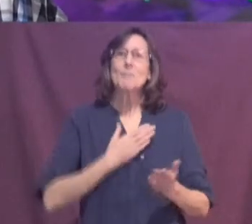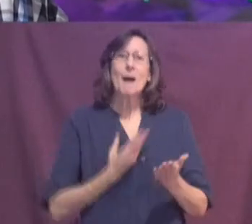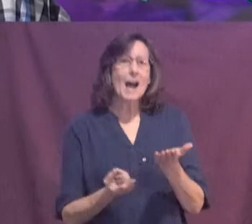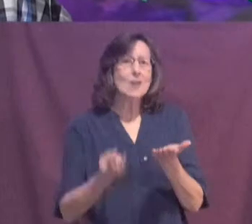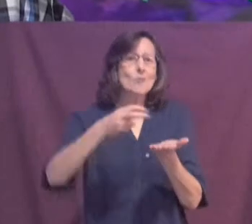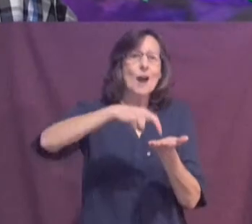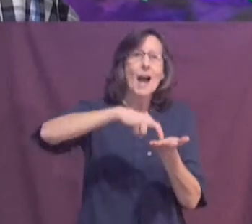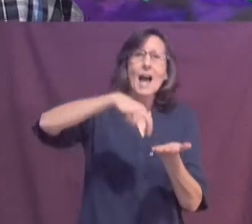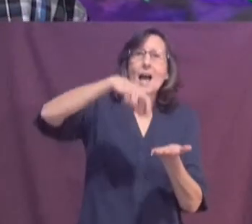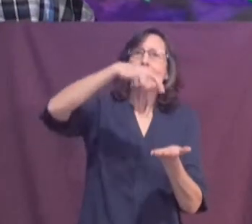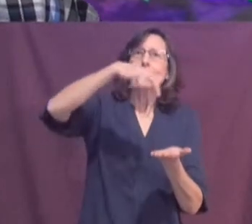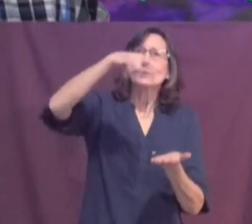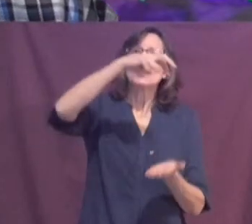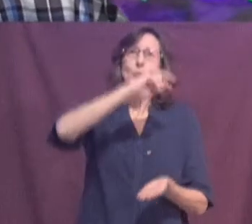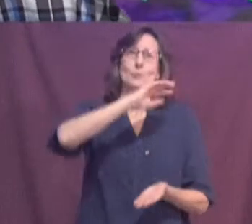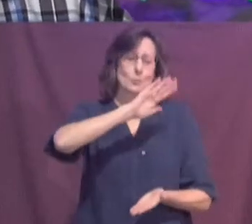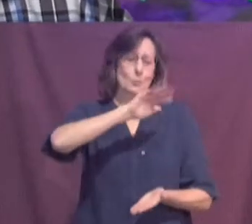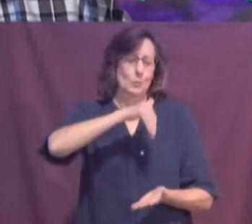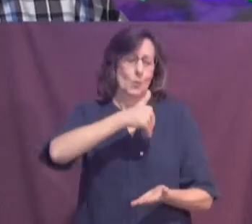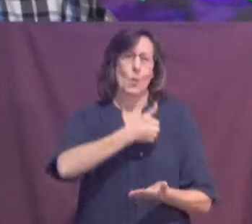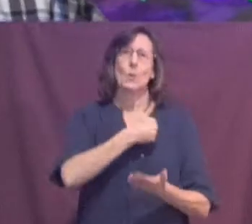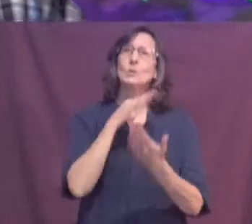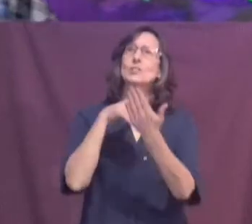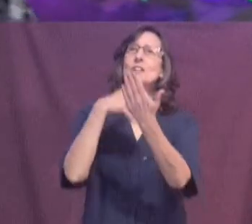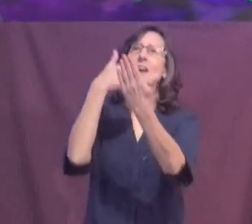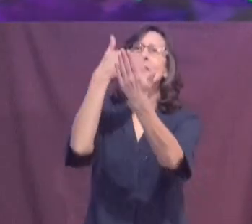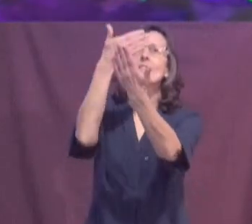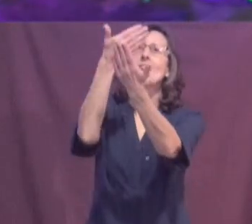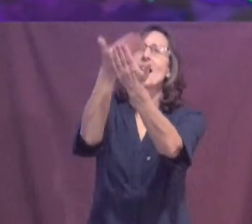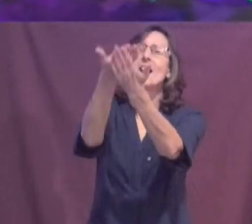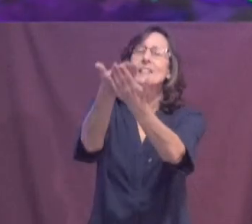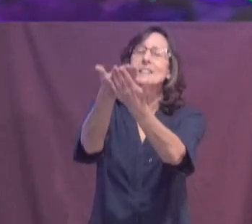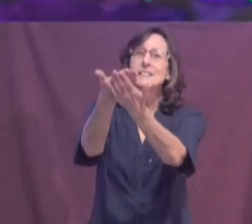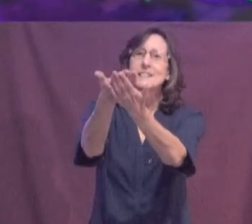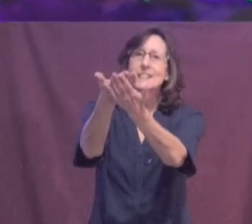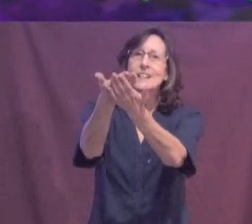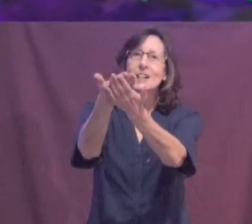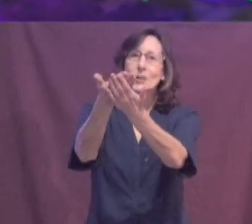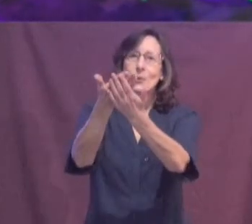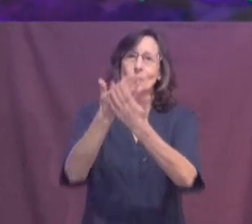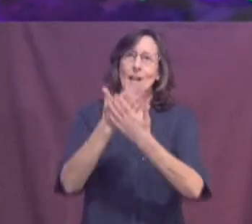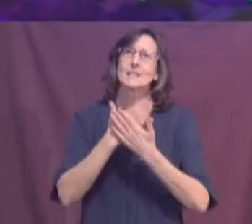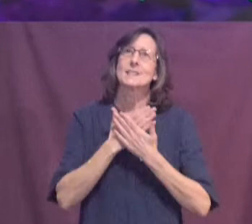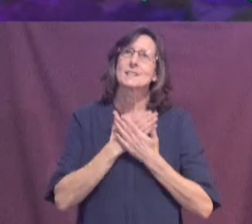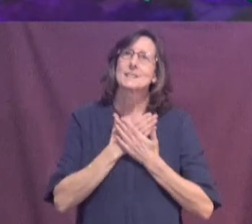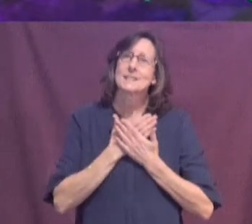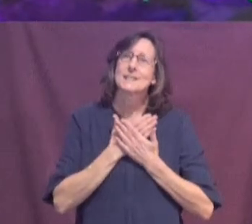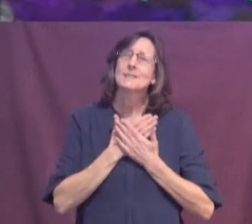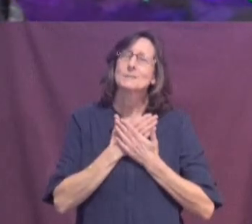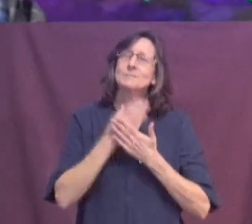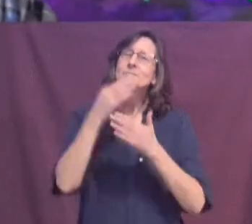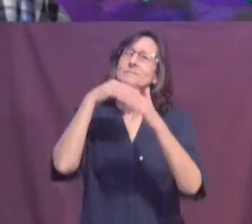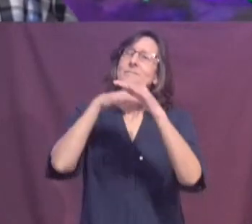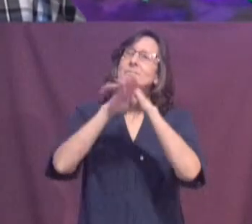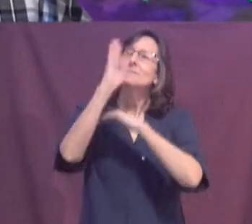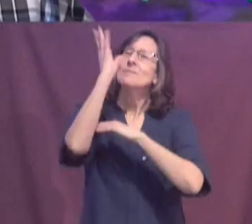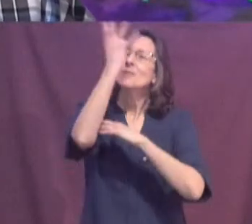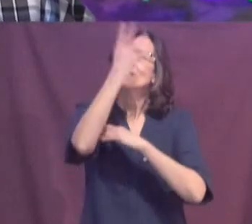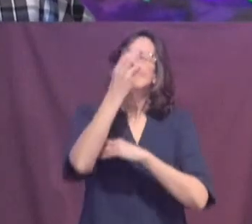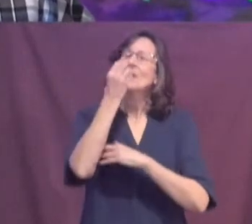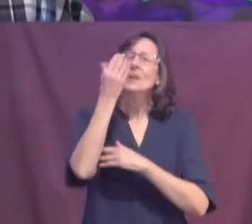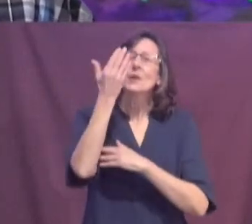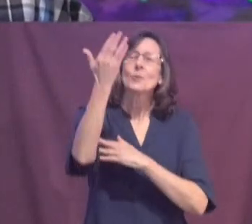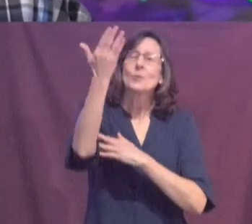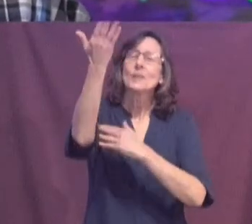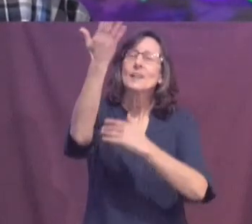till my raptured soul shall find rest beyond